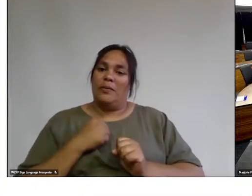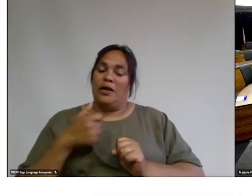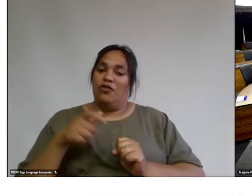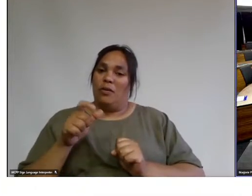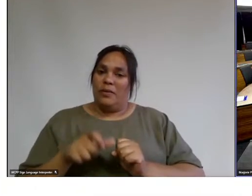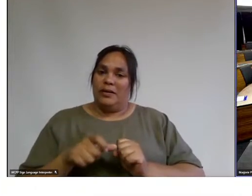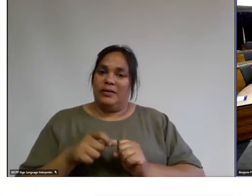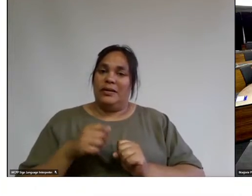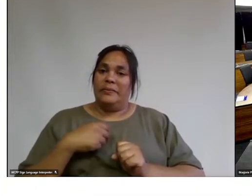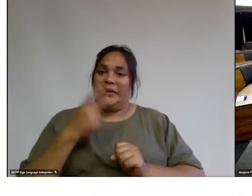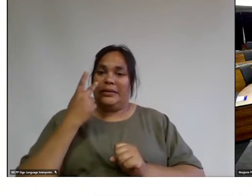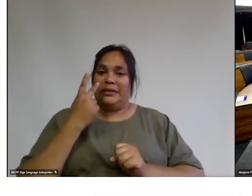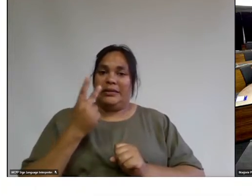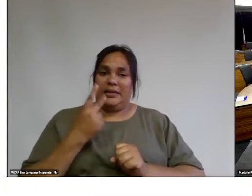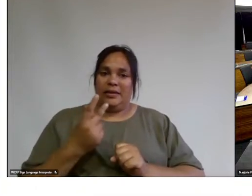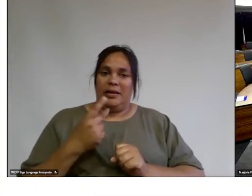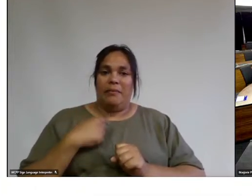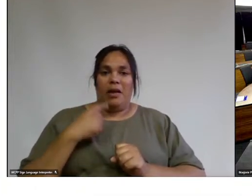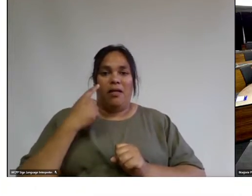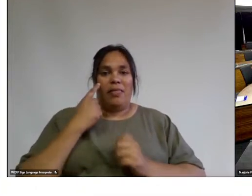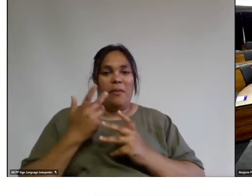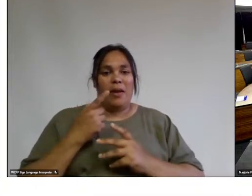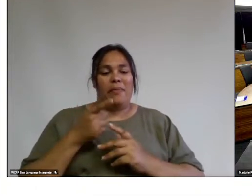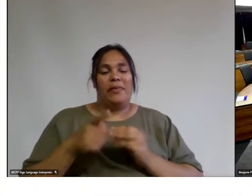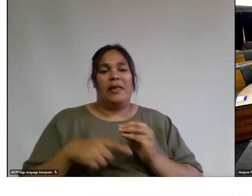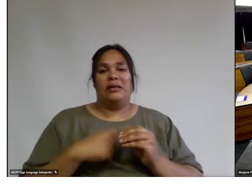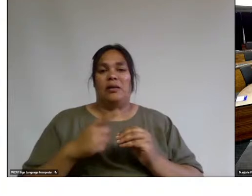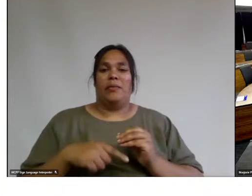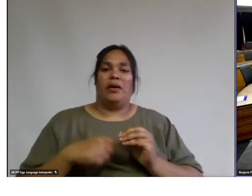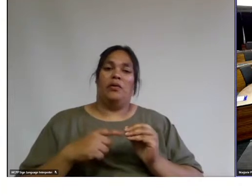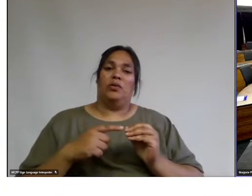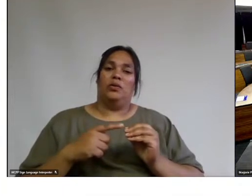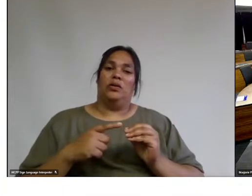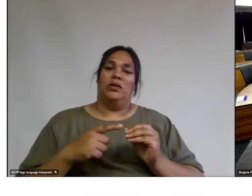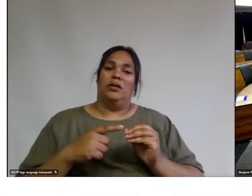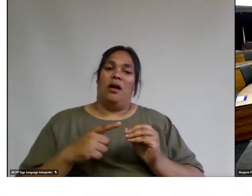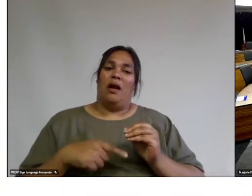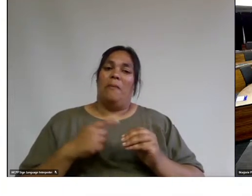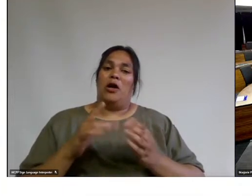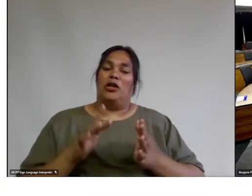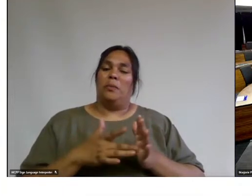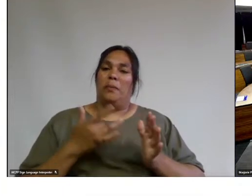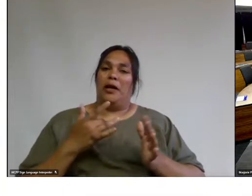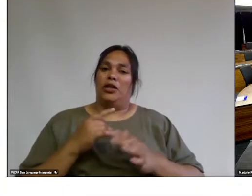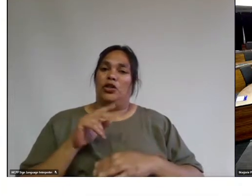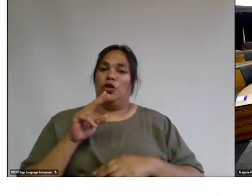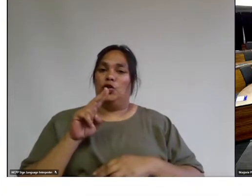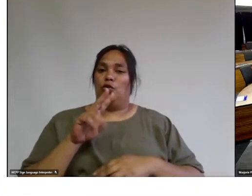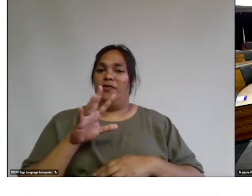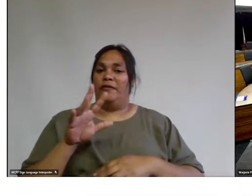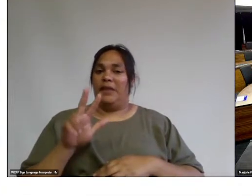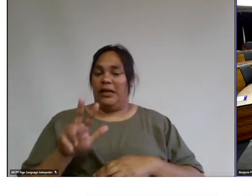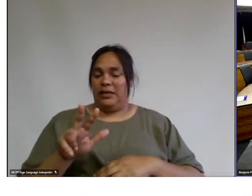that I see, I think it is around page 238. If once